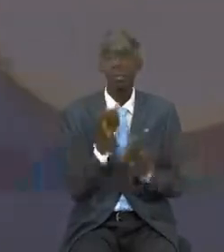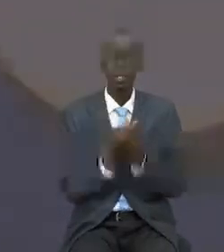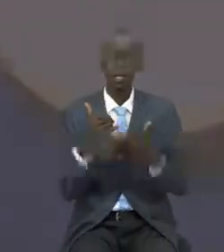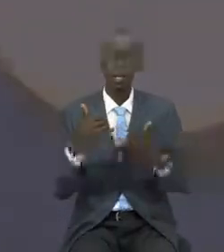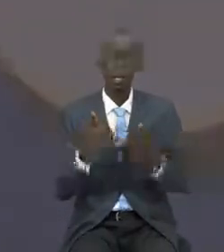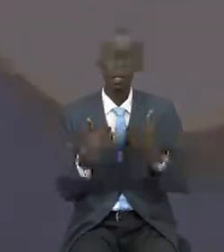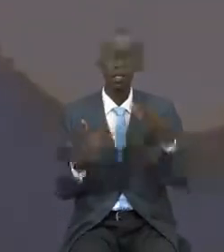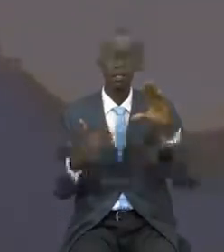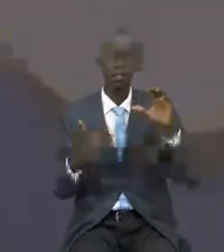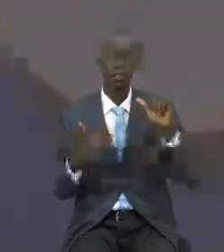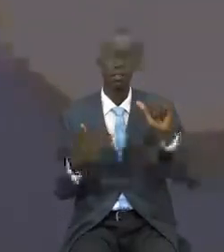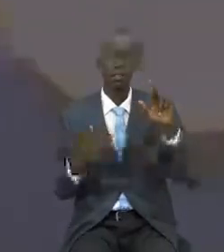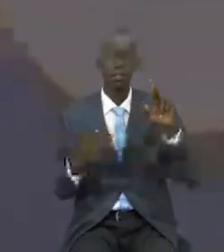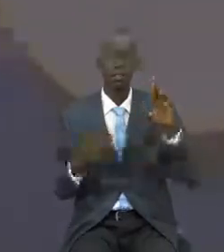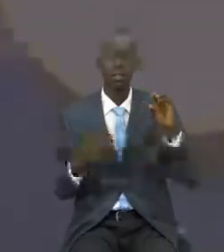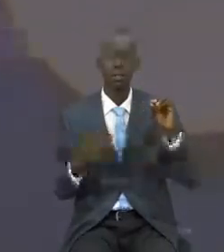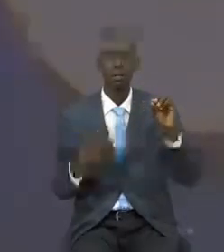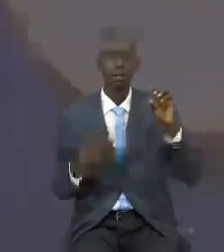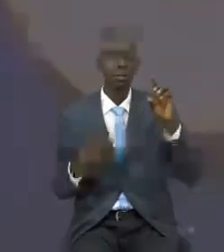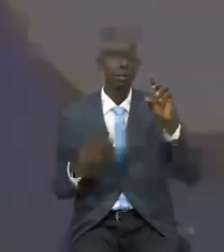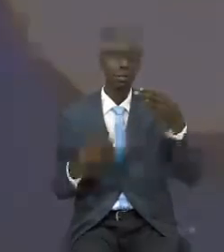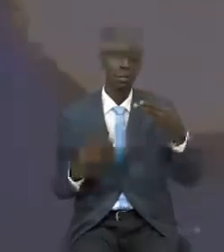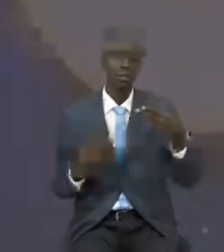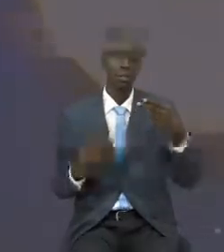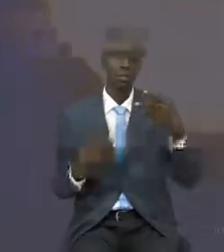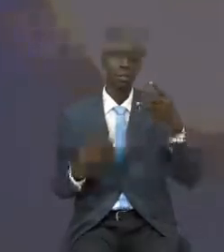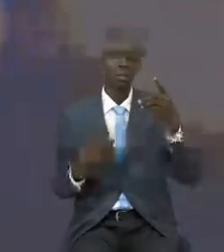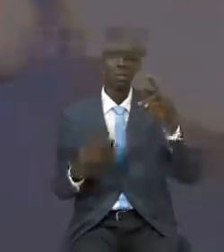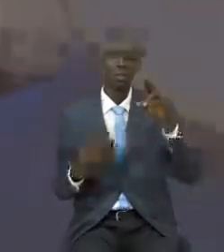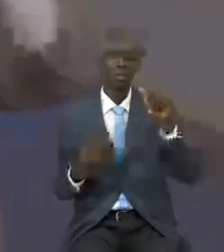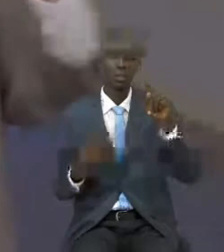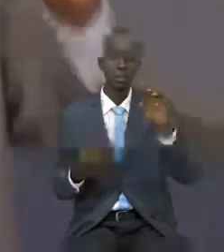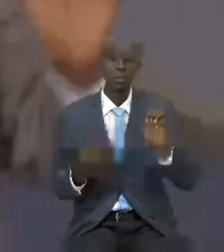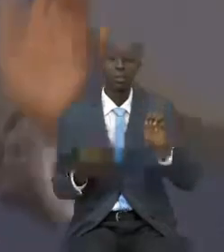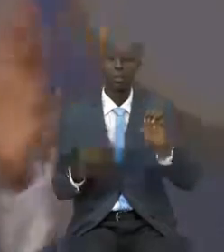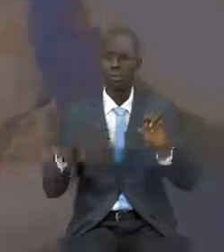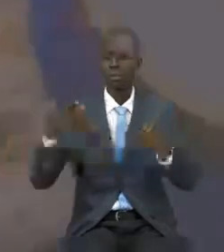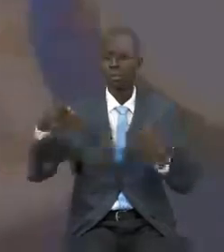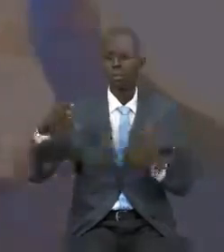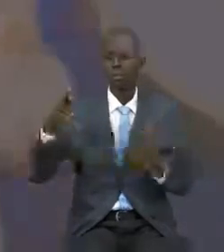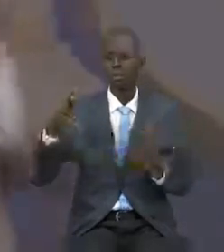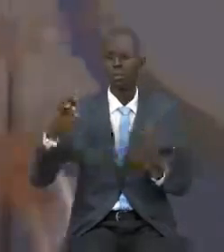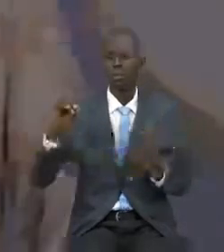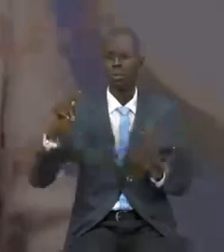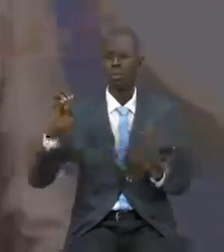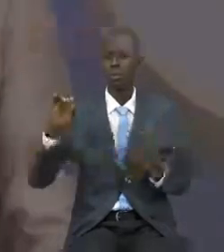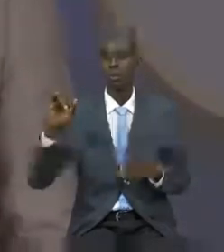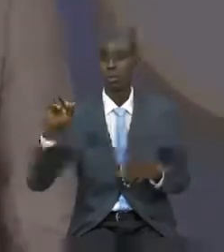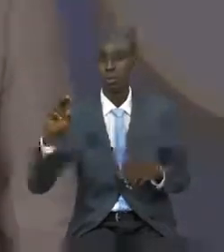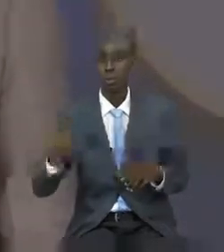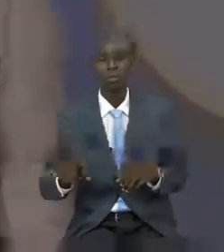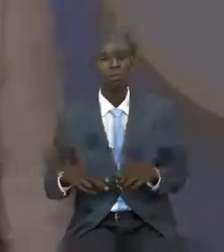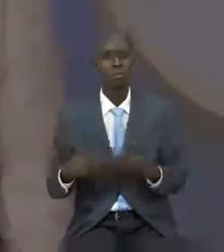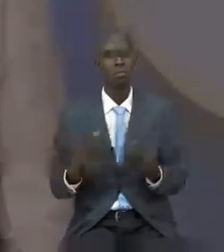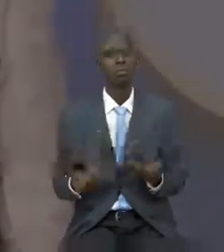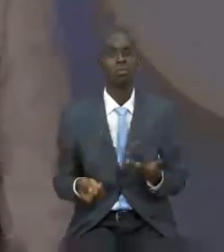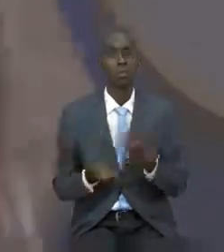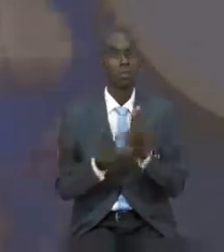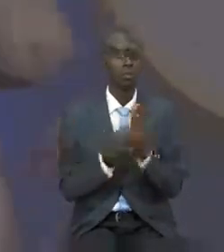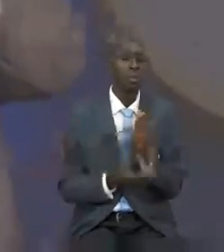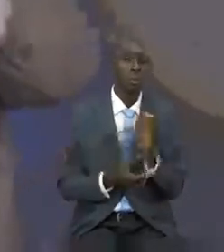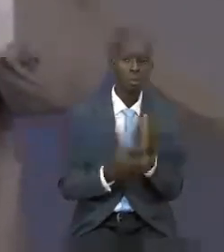and protein and the vegetables and the fruits that will supply all the nutrients in your